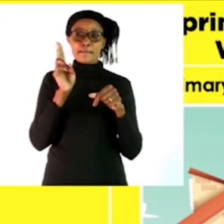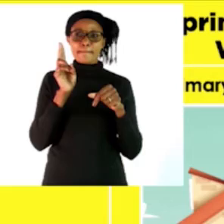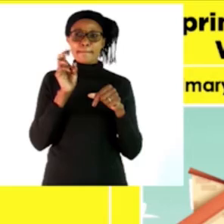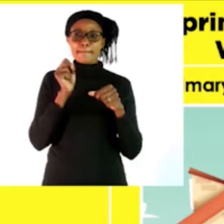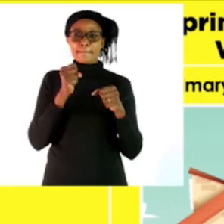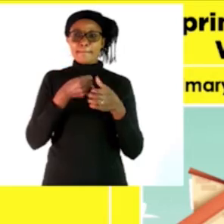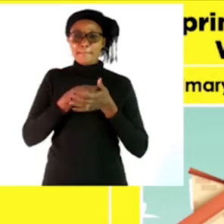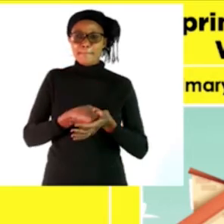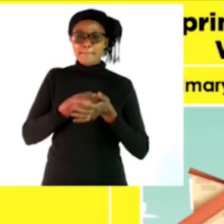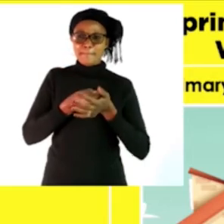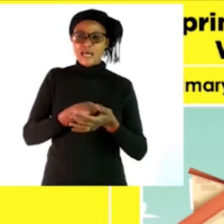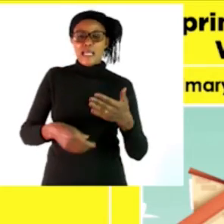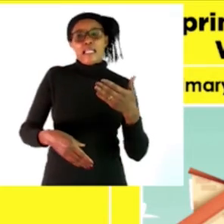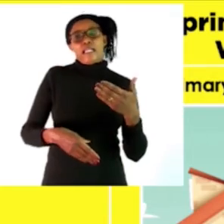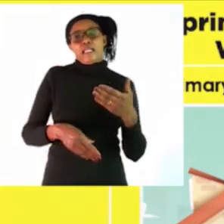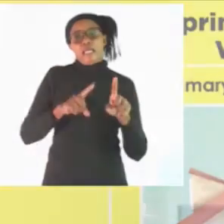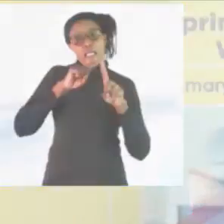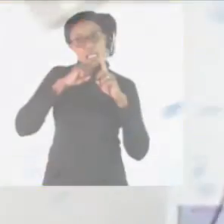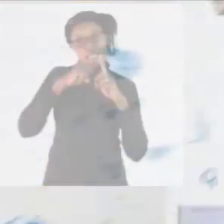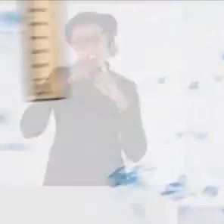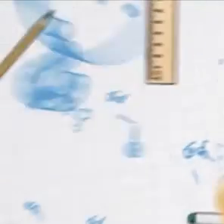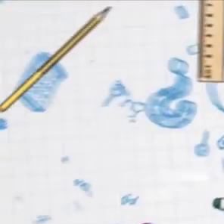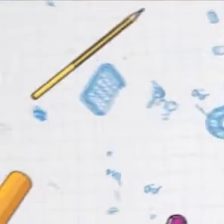mass and addition.